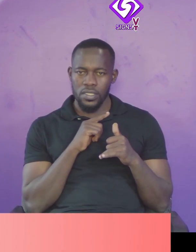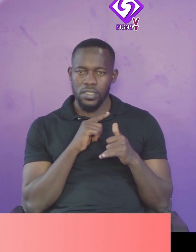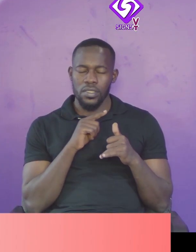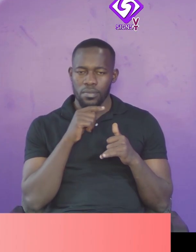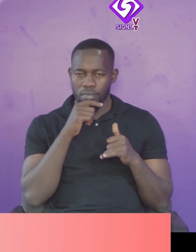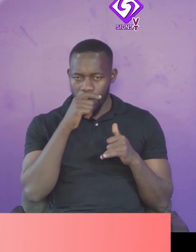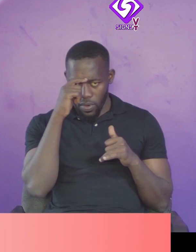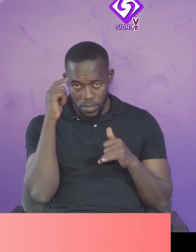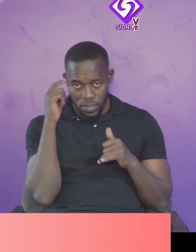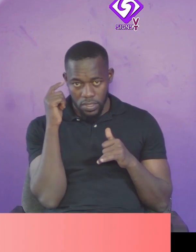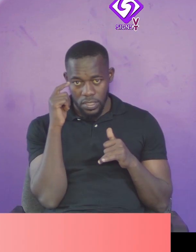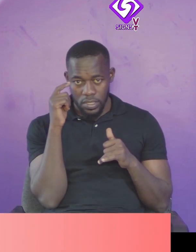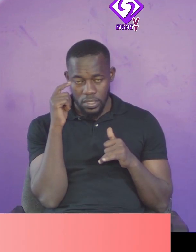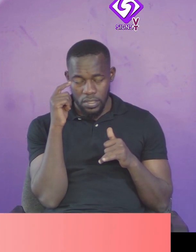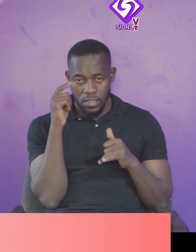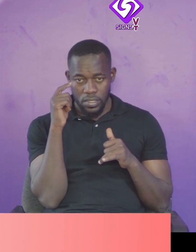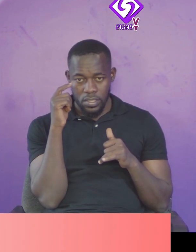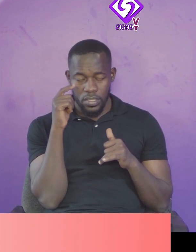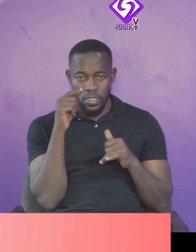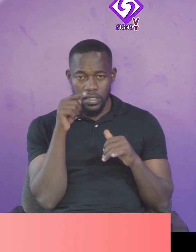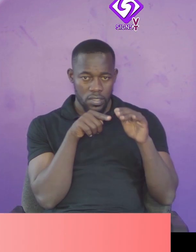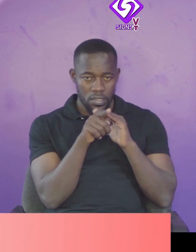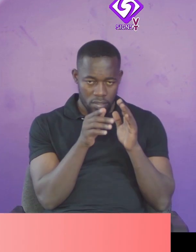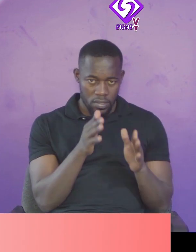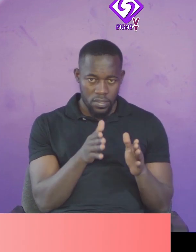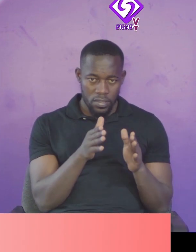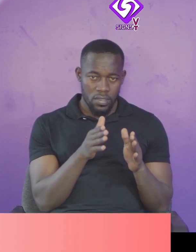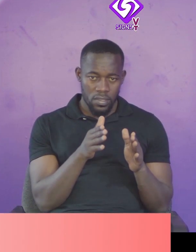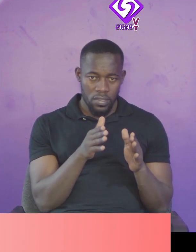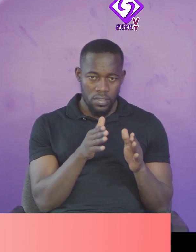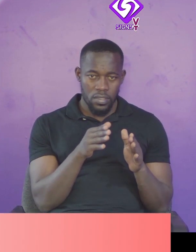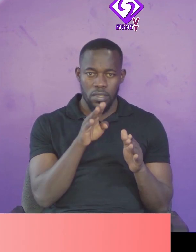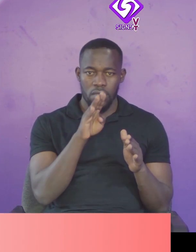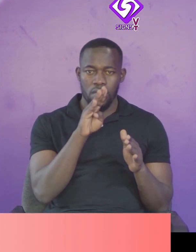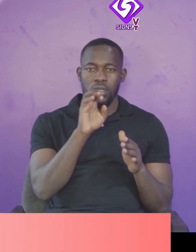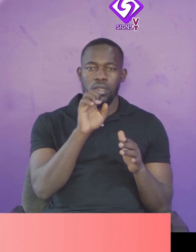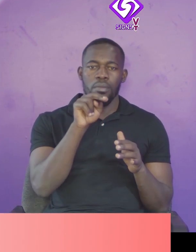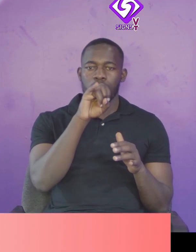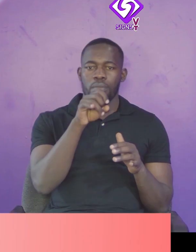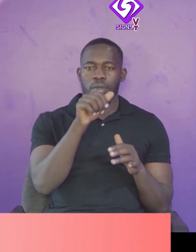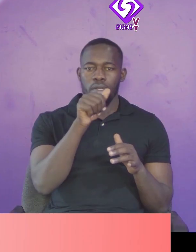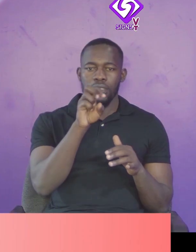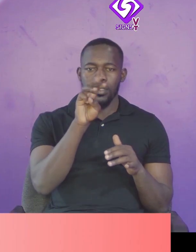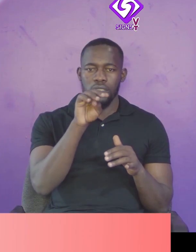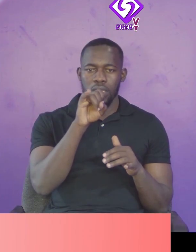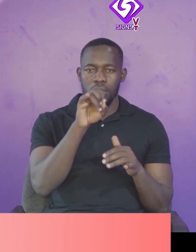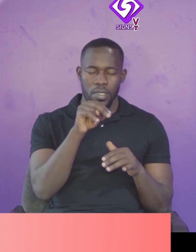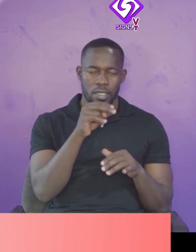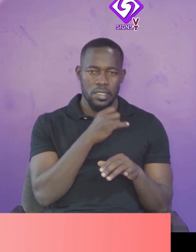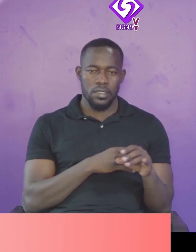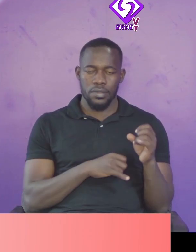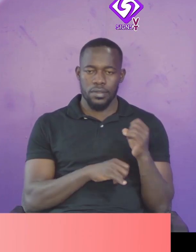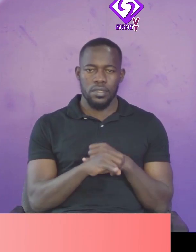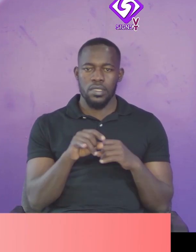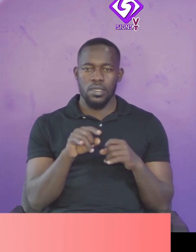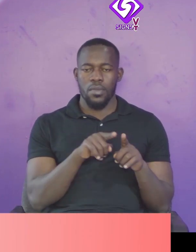because the striker, the main striker, Benjamin Sesko, is injured. And that's the main reason that made Amorim to